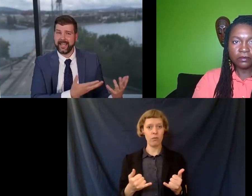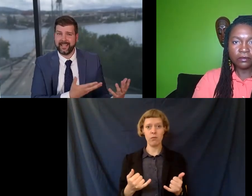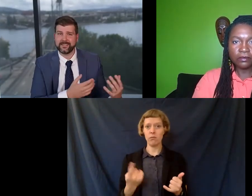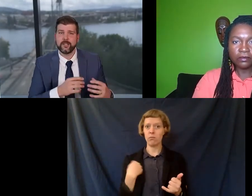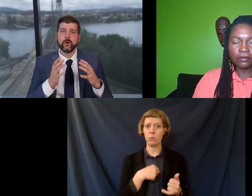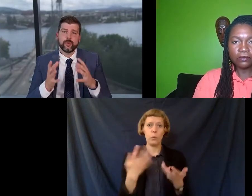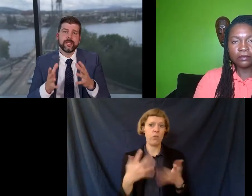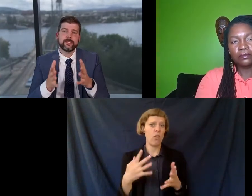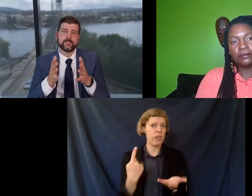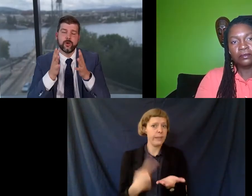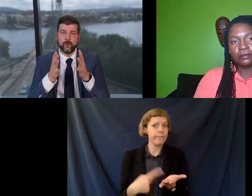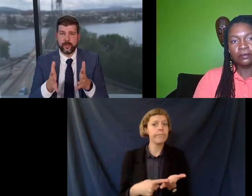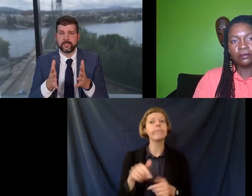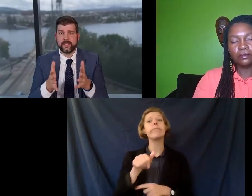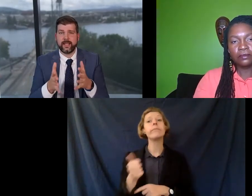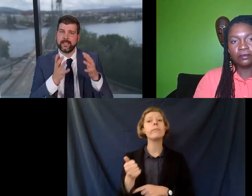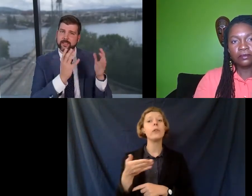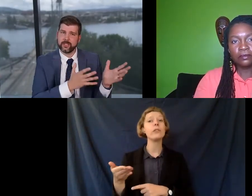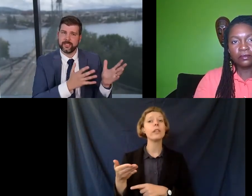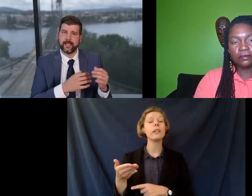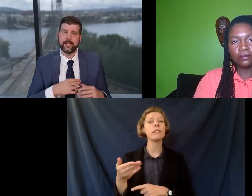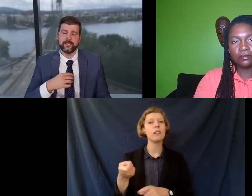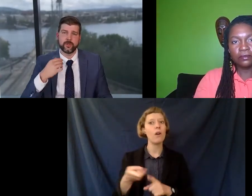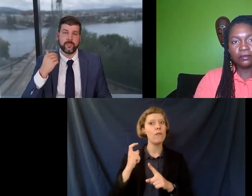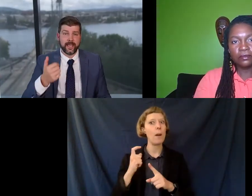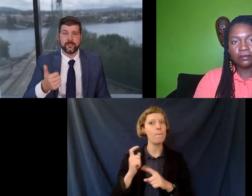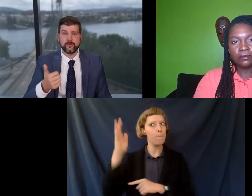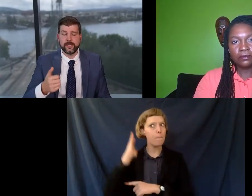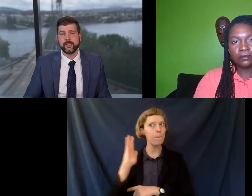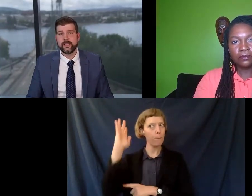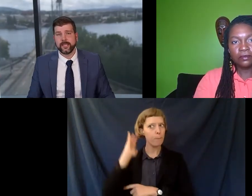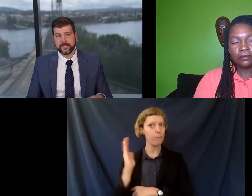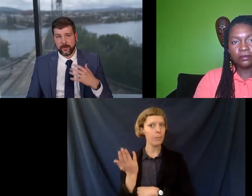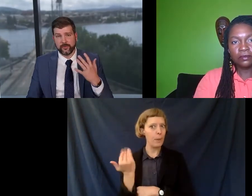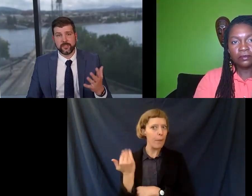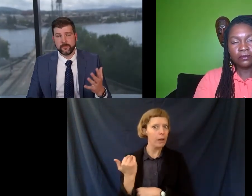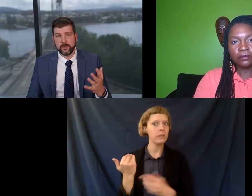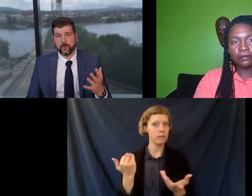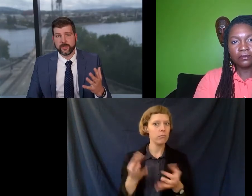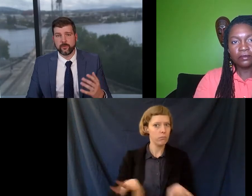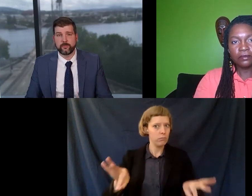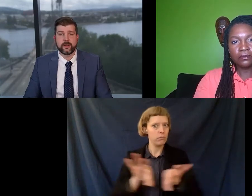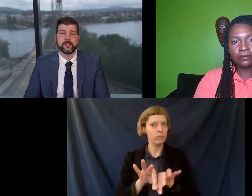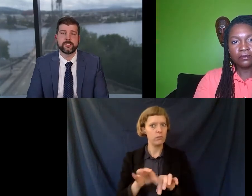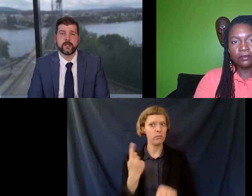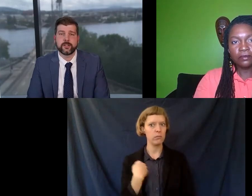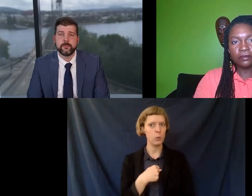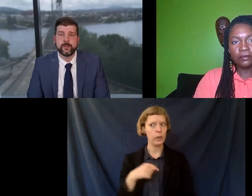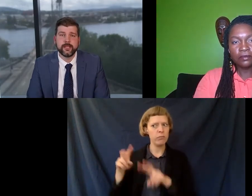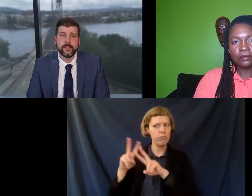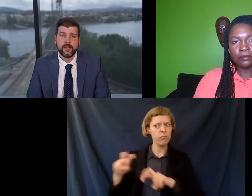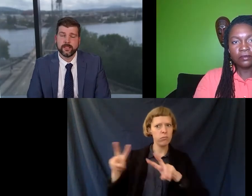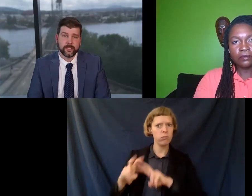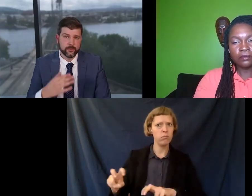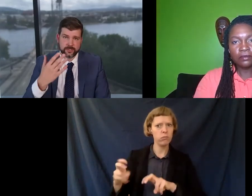the past. We need to own up to that and look at that. And so that unit is not only going to be working with partners in our